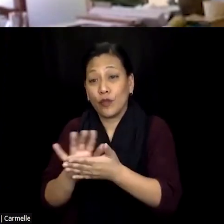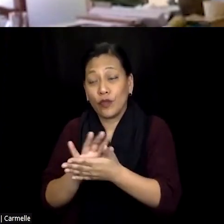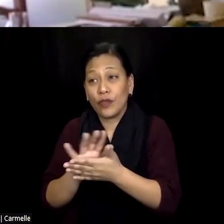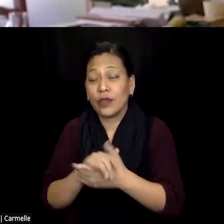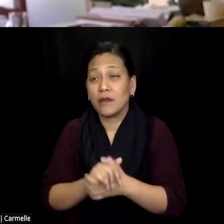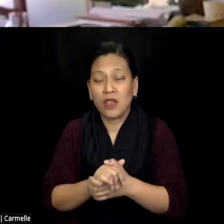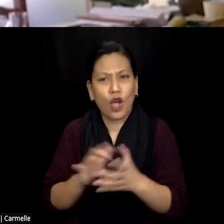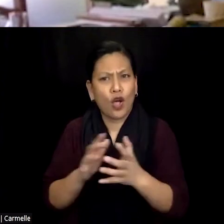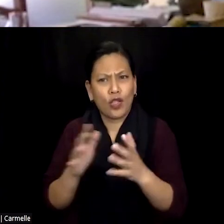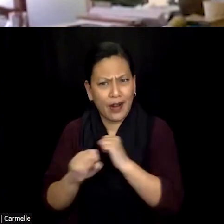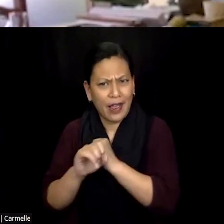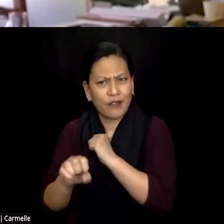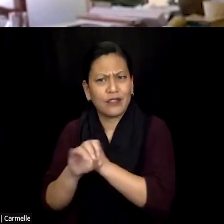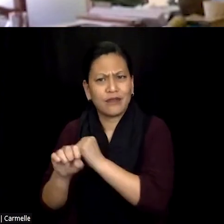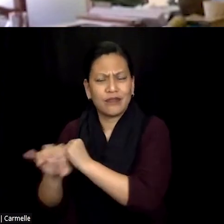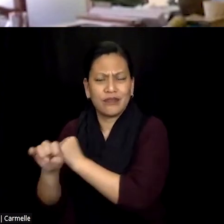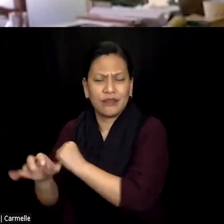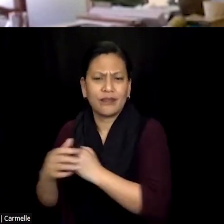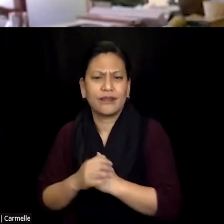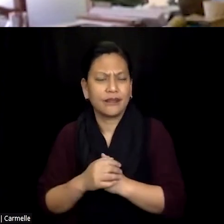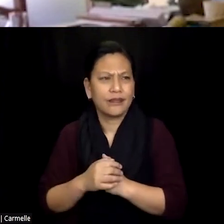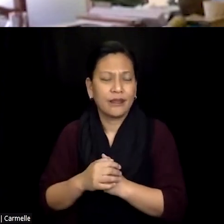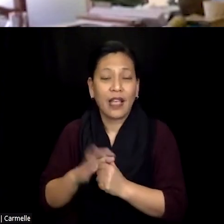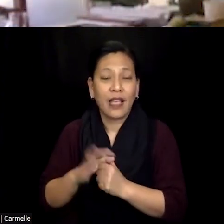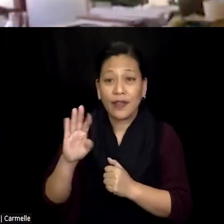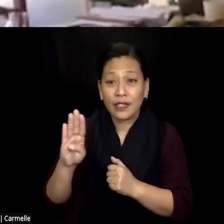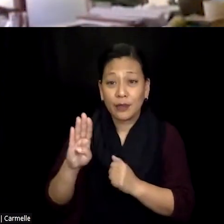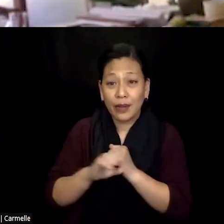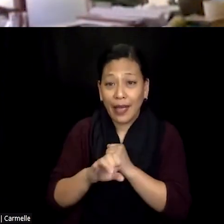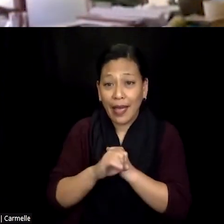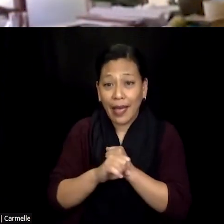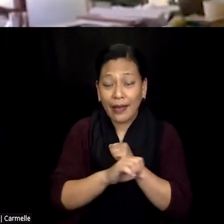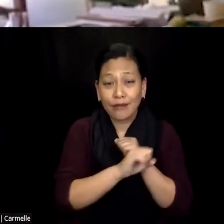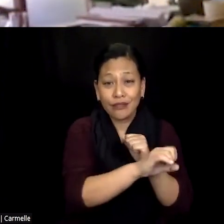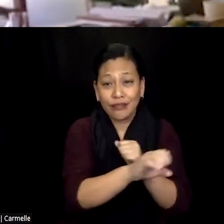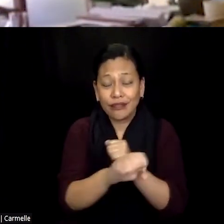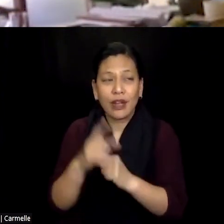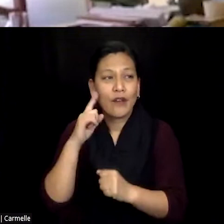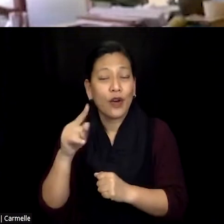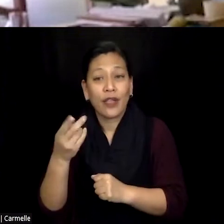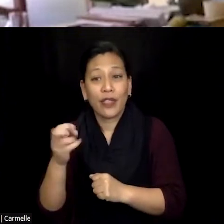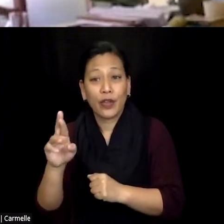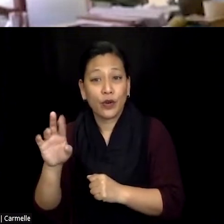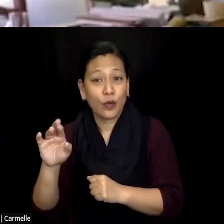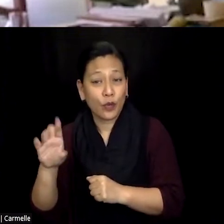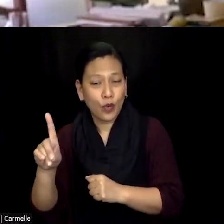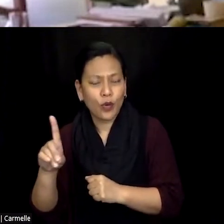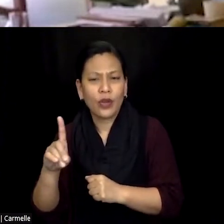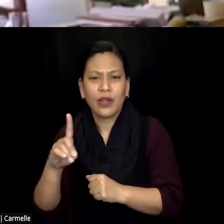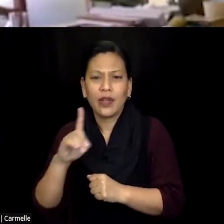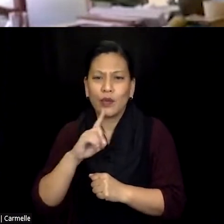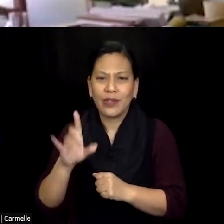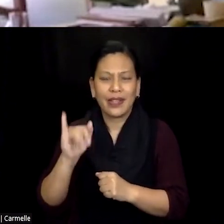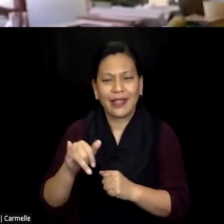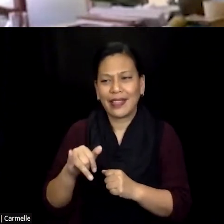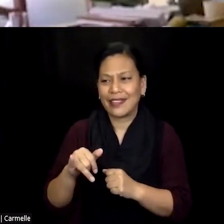amount of advertising for our films. We've done Facebook ad campaigns. Like for Thunder Road, it's really like an